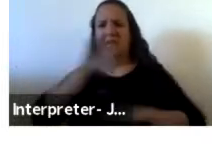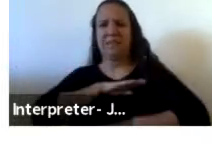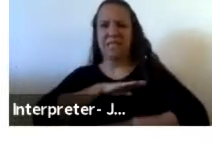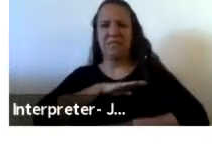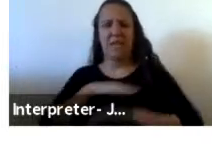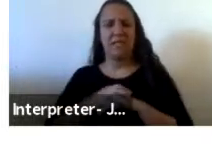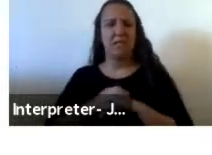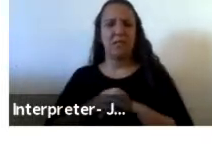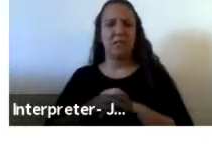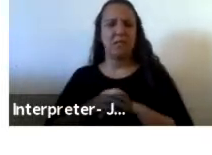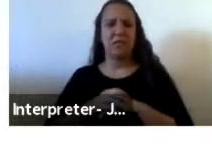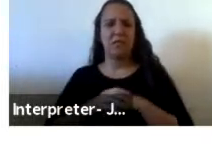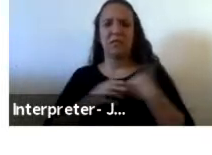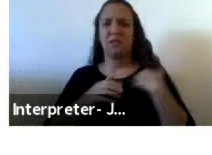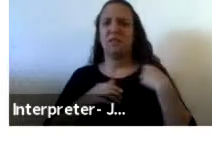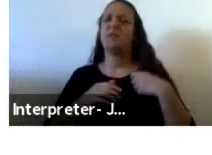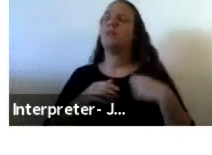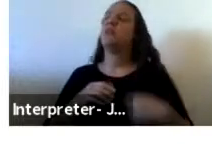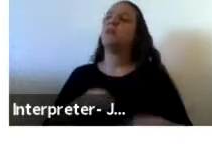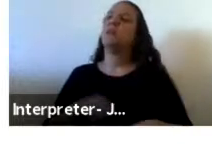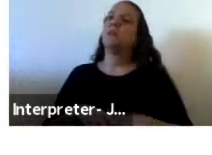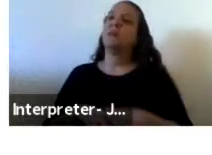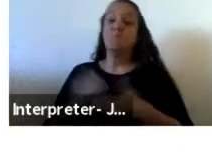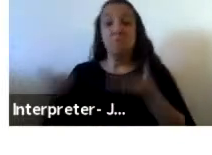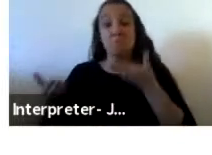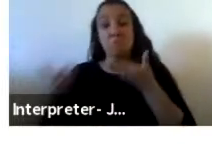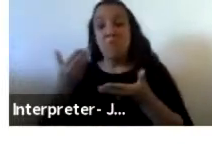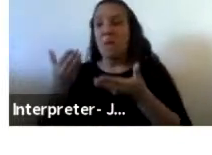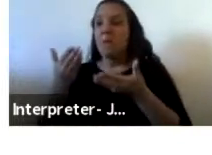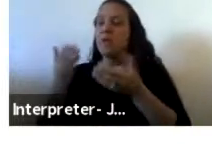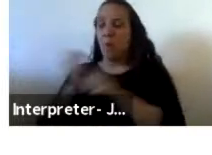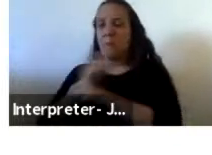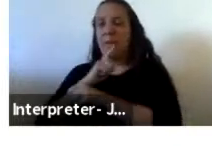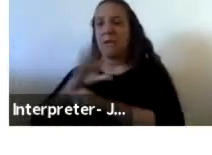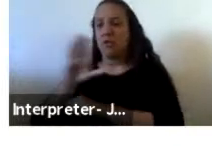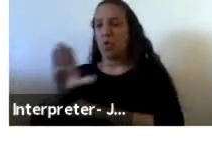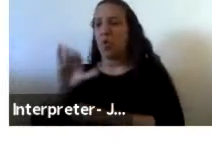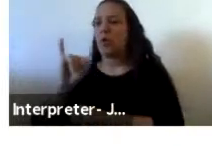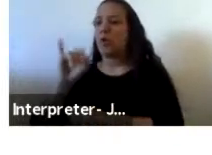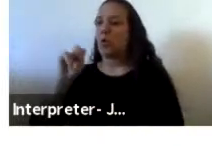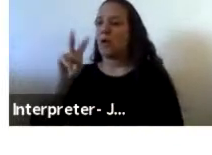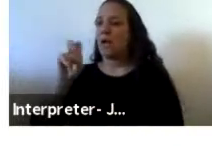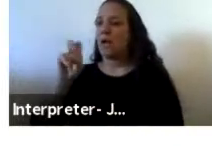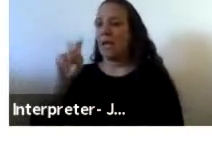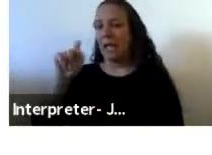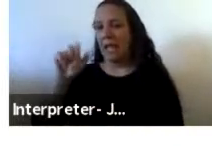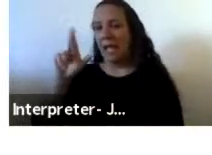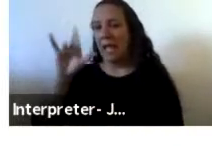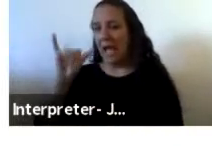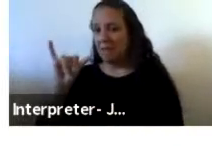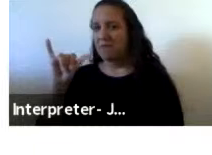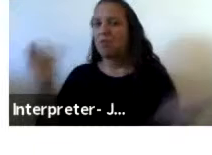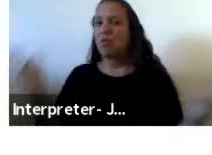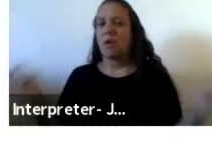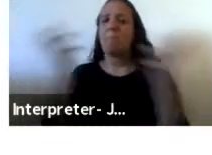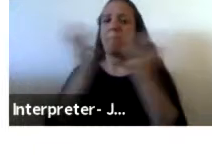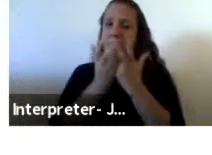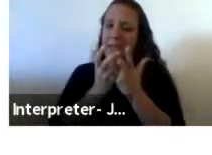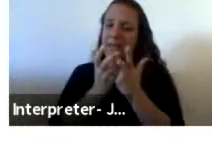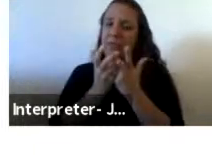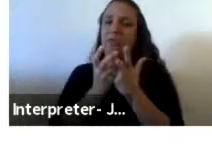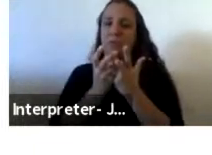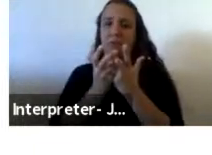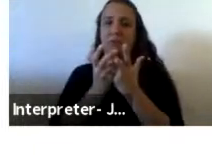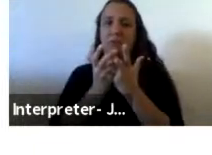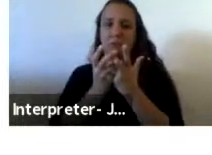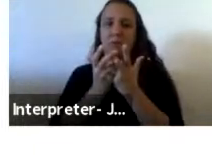So maybe that's what it is. Maybe having a good inventory within your business that you have items that you can actually, I can pick up and say, yes, we have